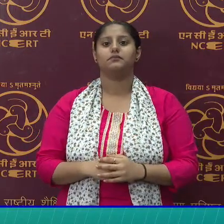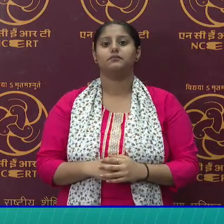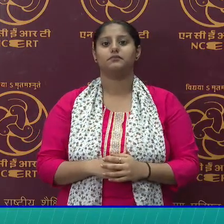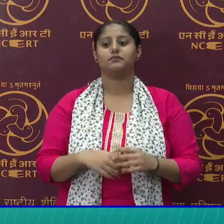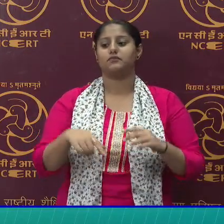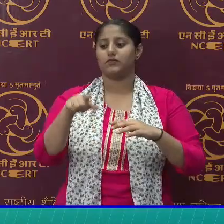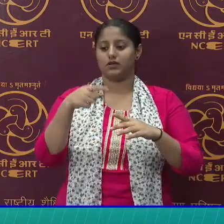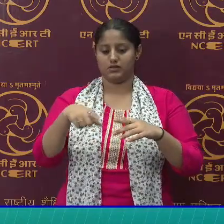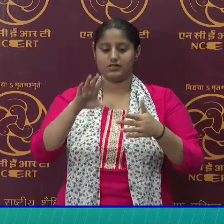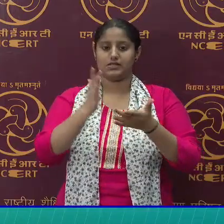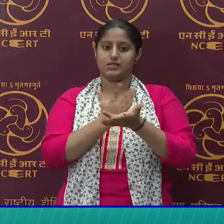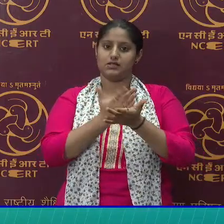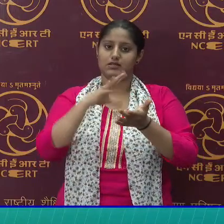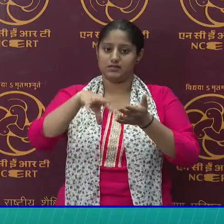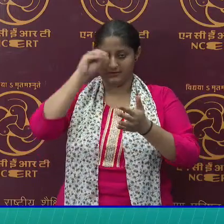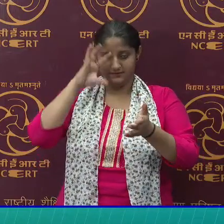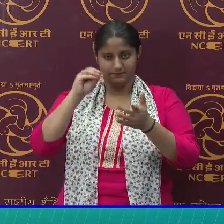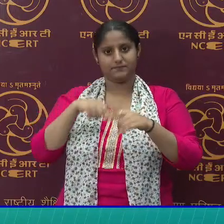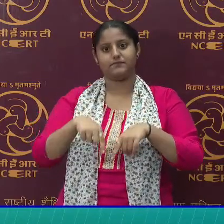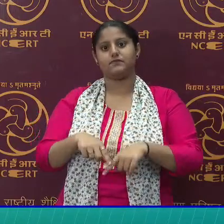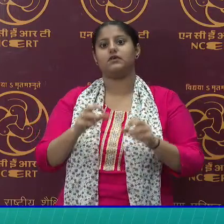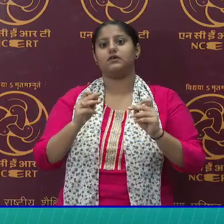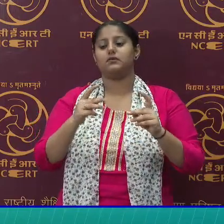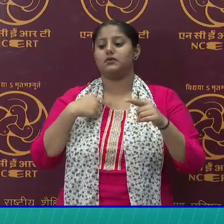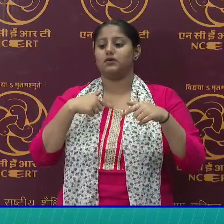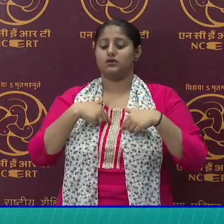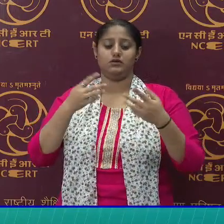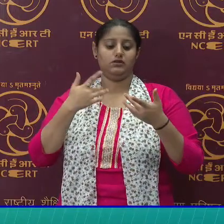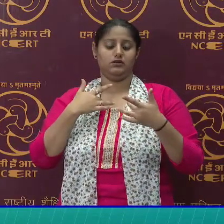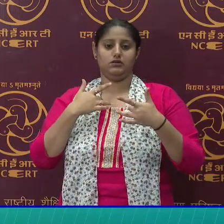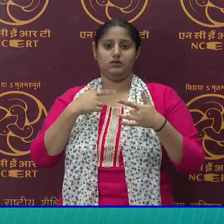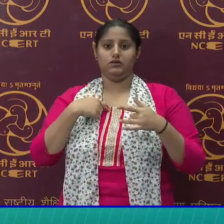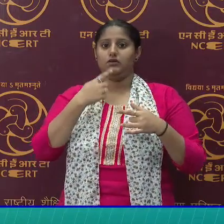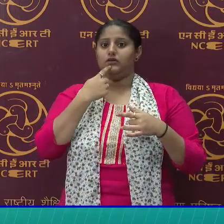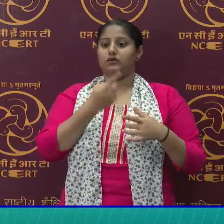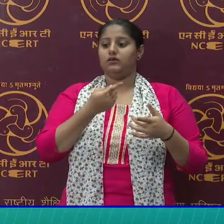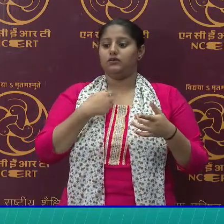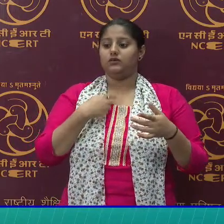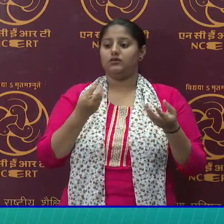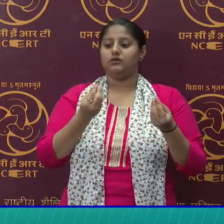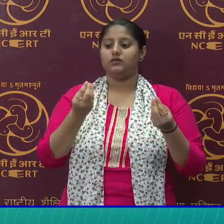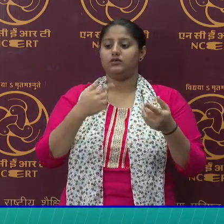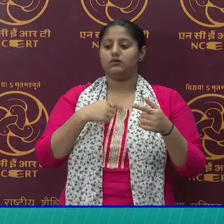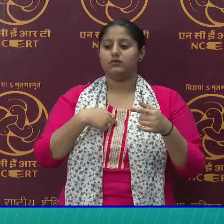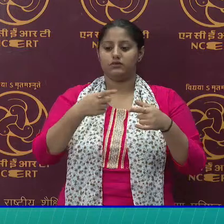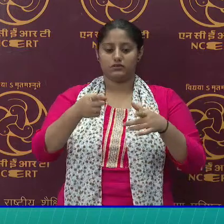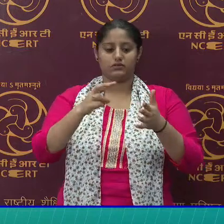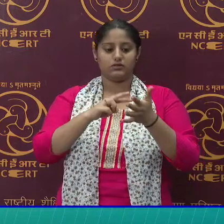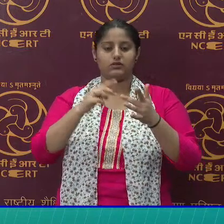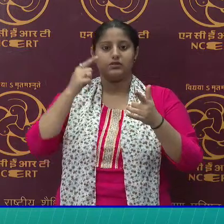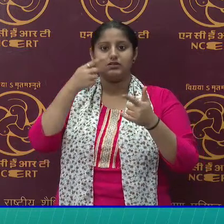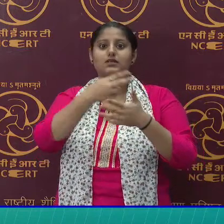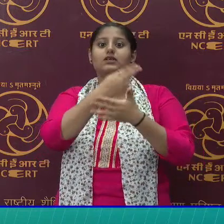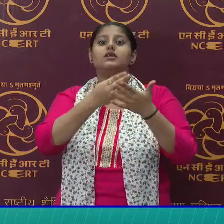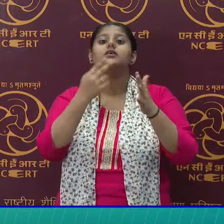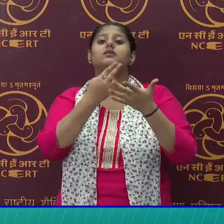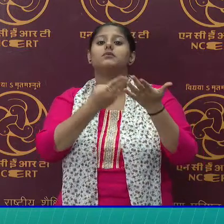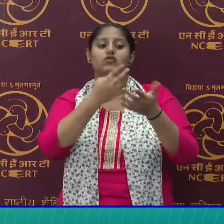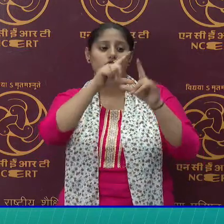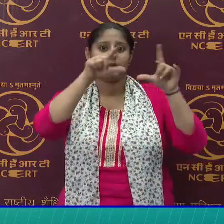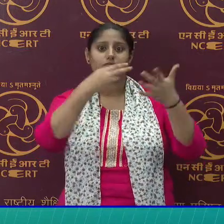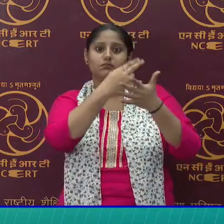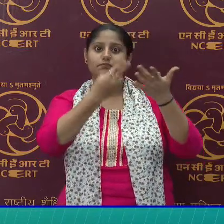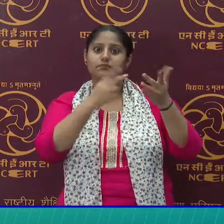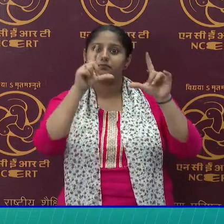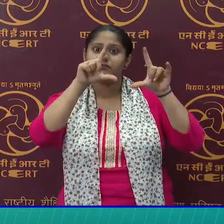on these lessons with them. I'd also like to show about this one, that spot is whatever is wrong in the picture. There is a